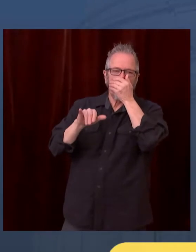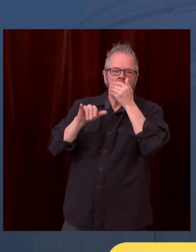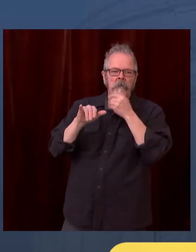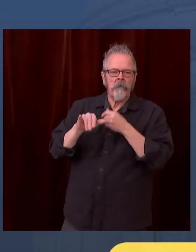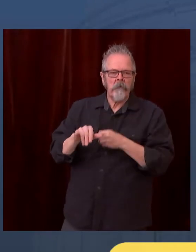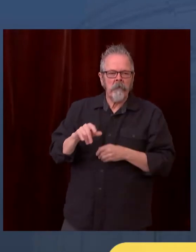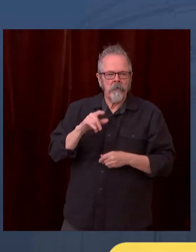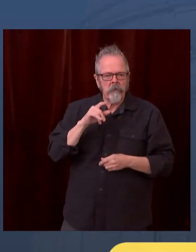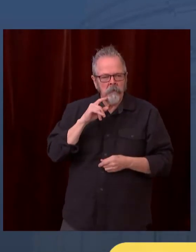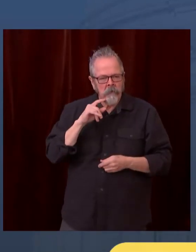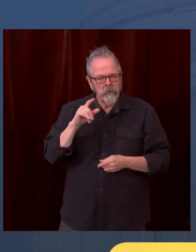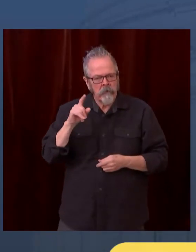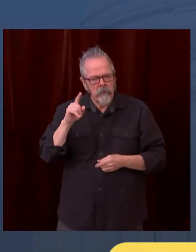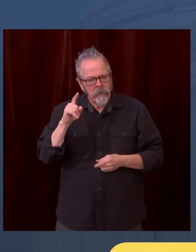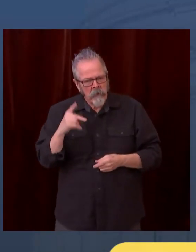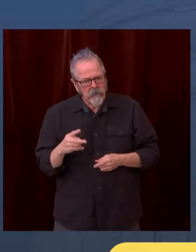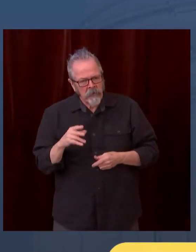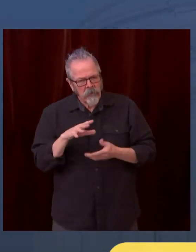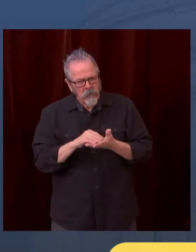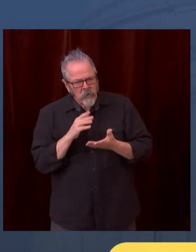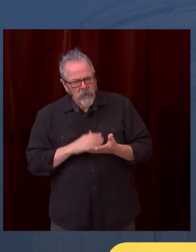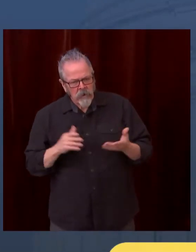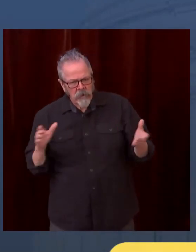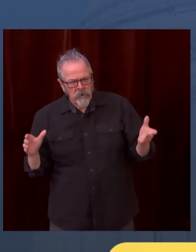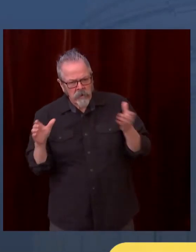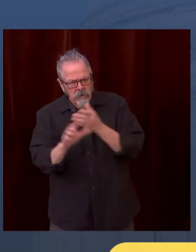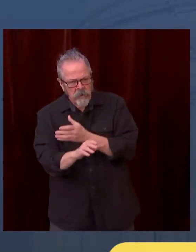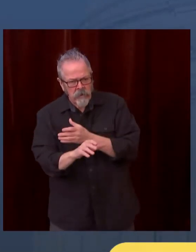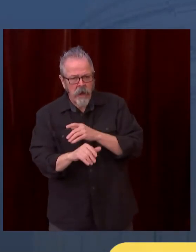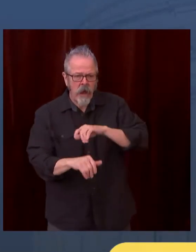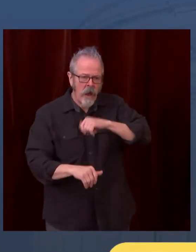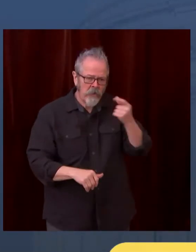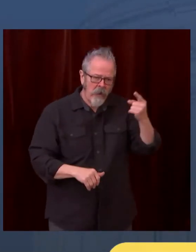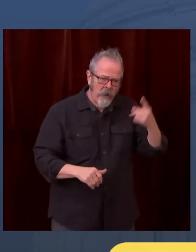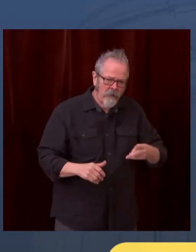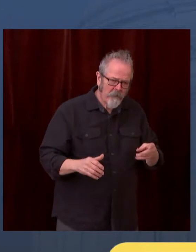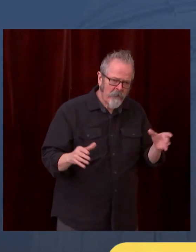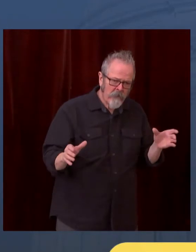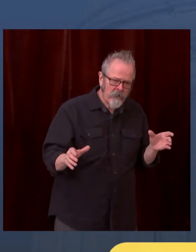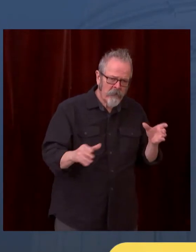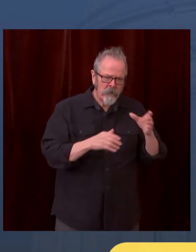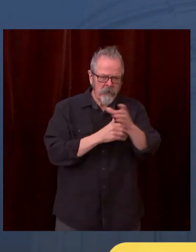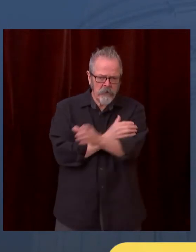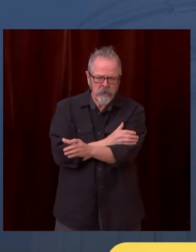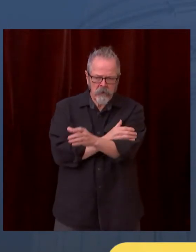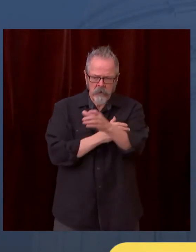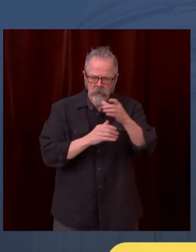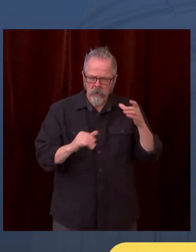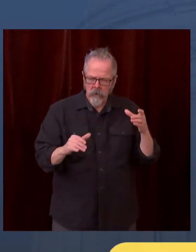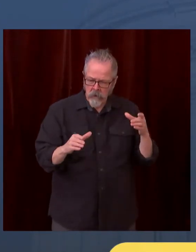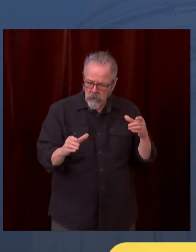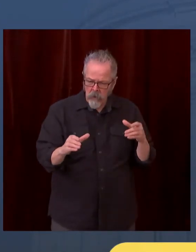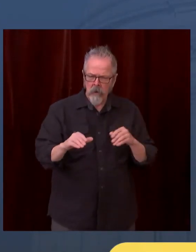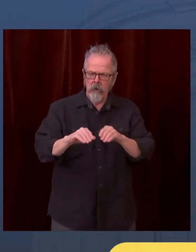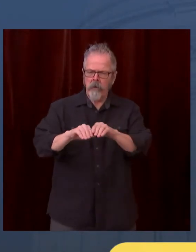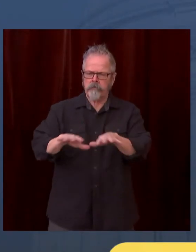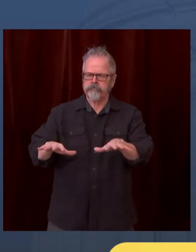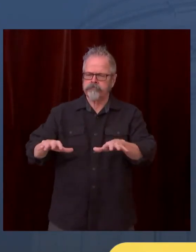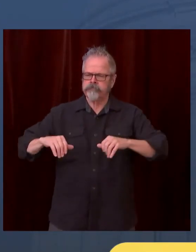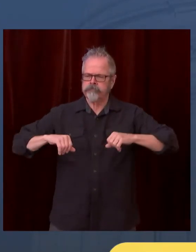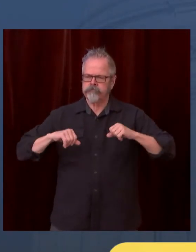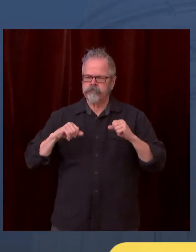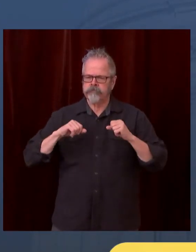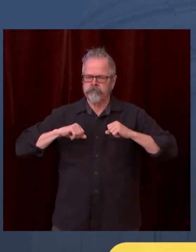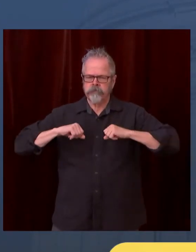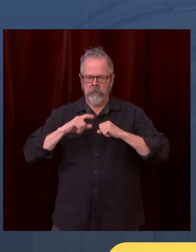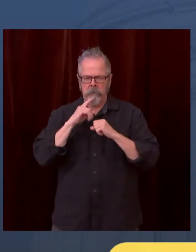with, and that's how you do it safely. Now he's a believer that this makes sense, safe and efficient in his school.